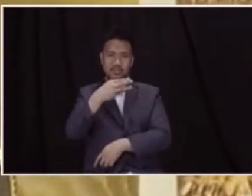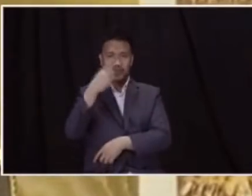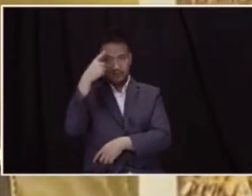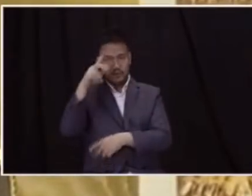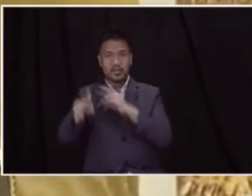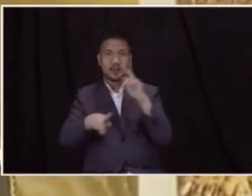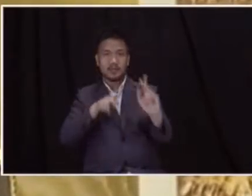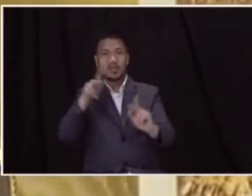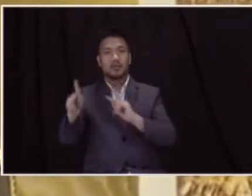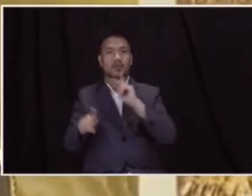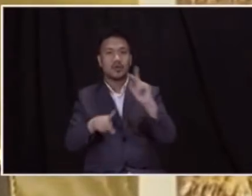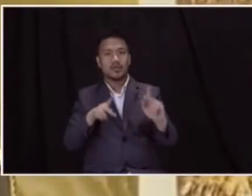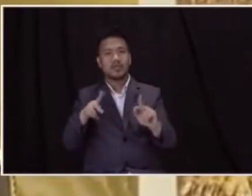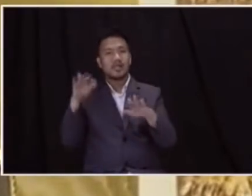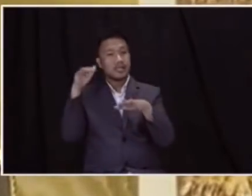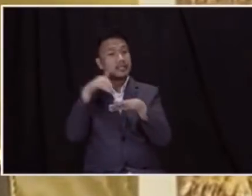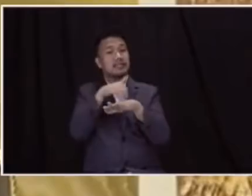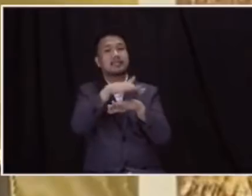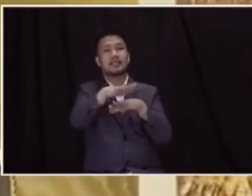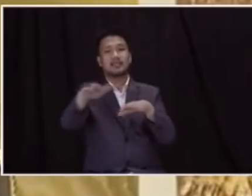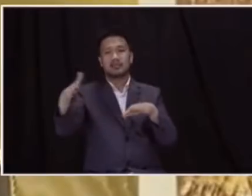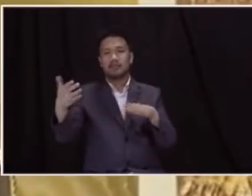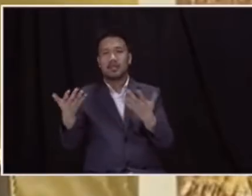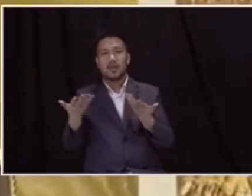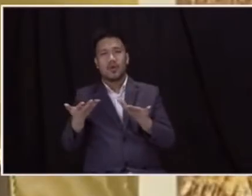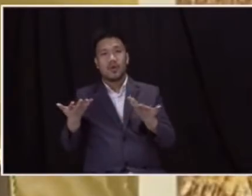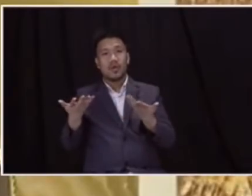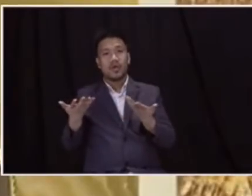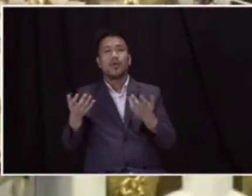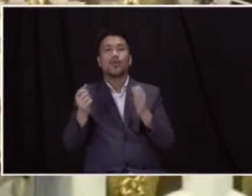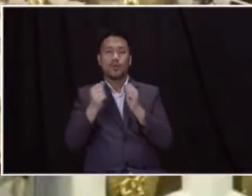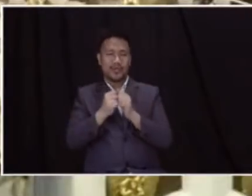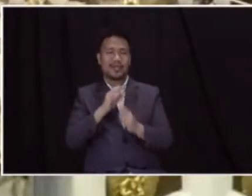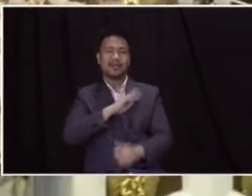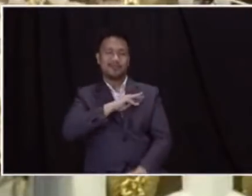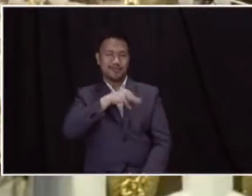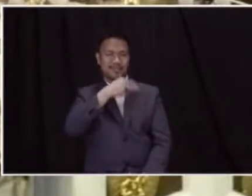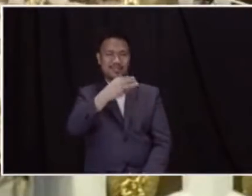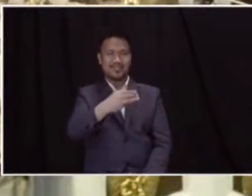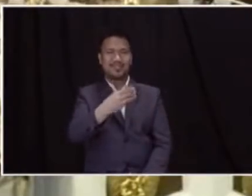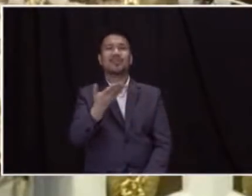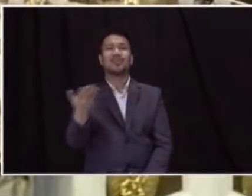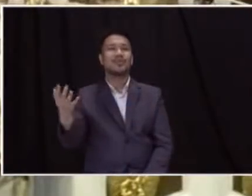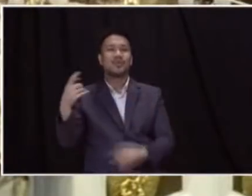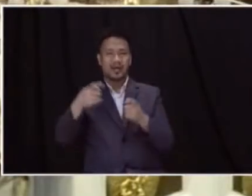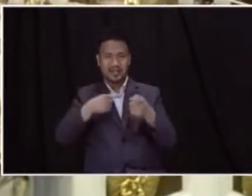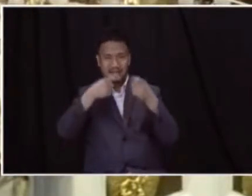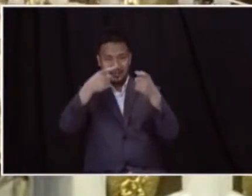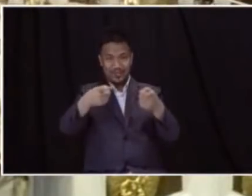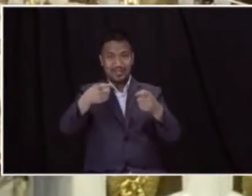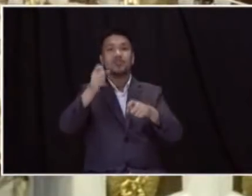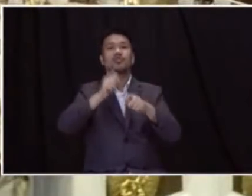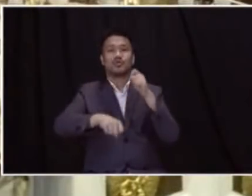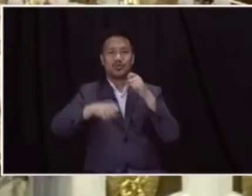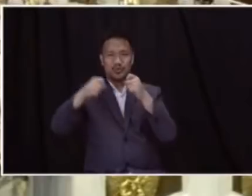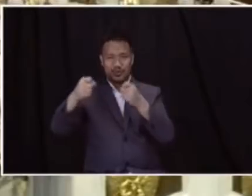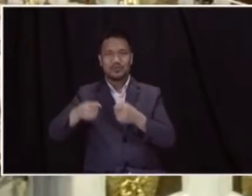Agentes sends me off with a mission. You are gifted to